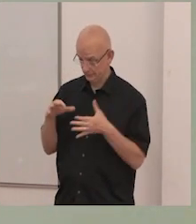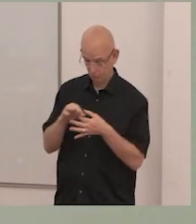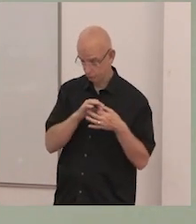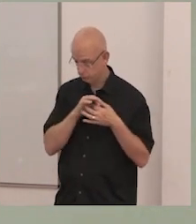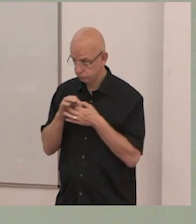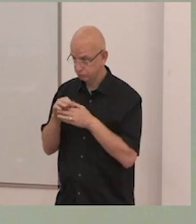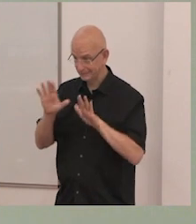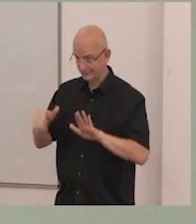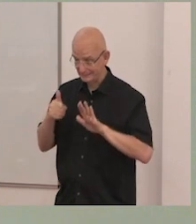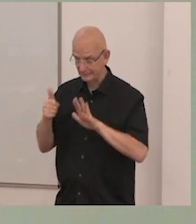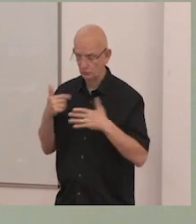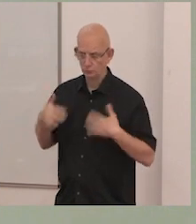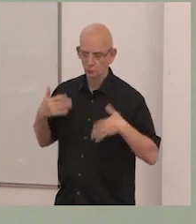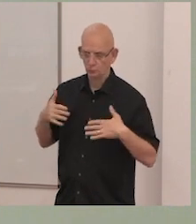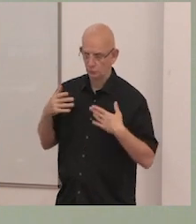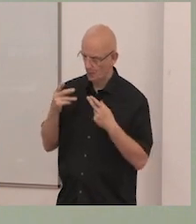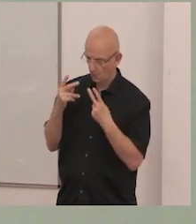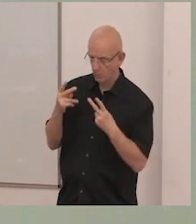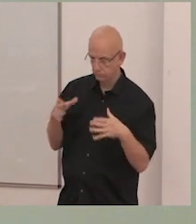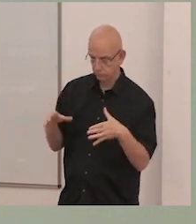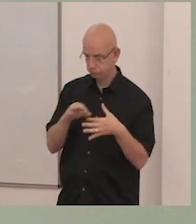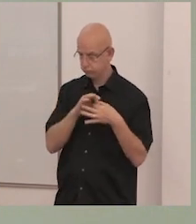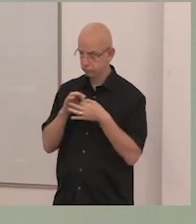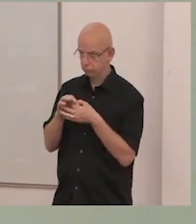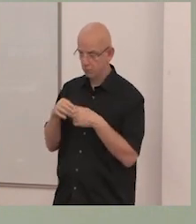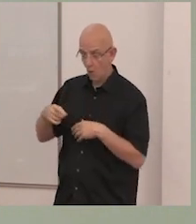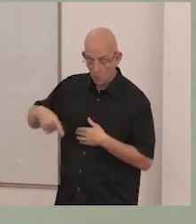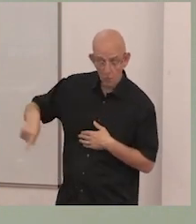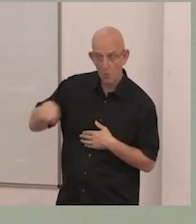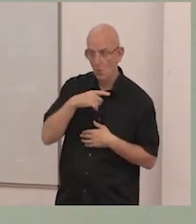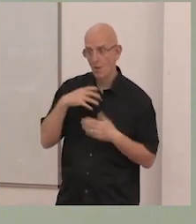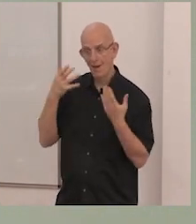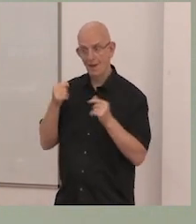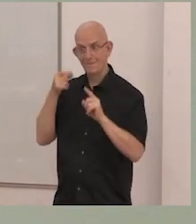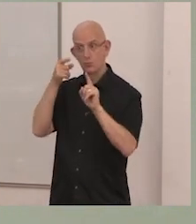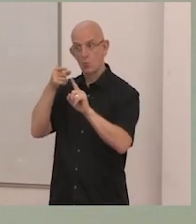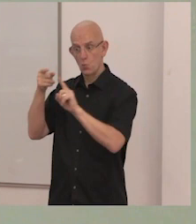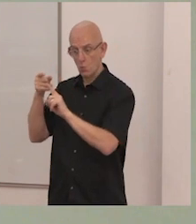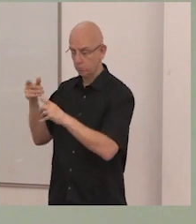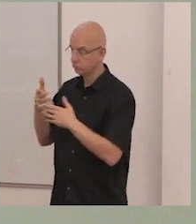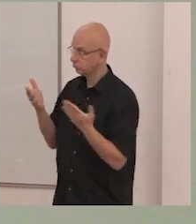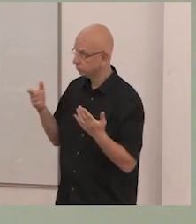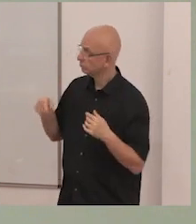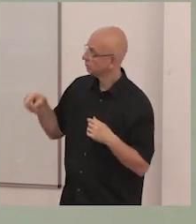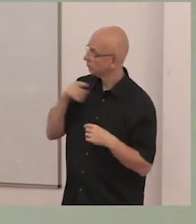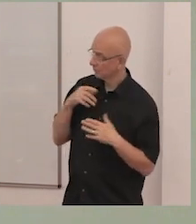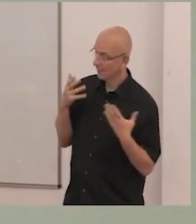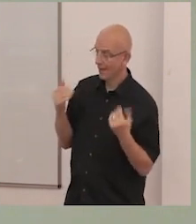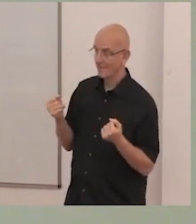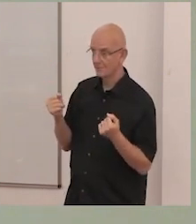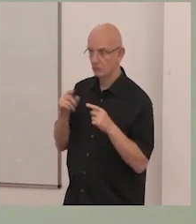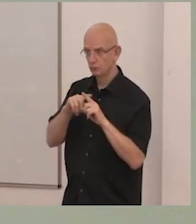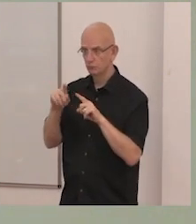prominent experts, professionals, like I was amateur, and I remain, I think, amateur